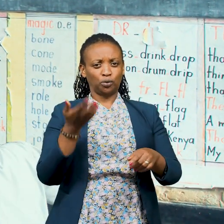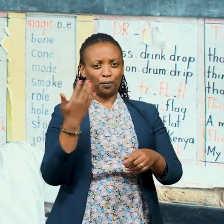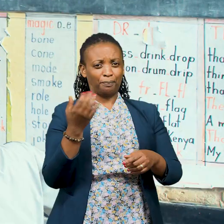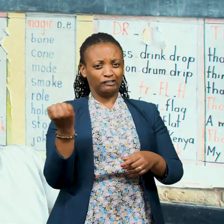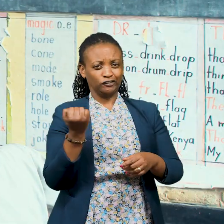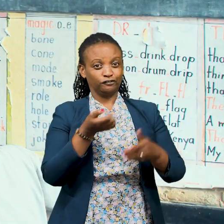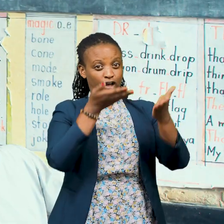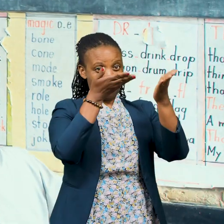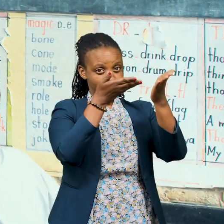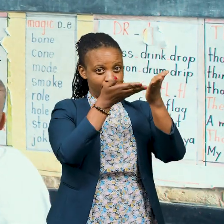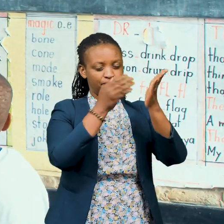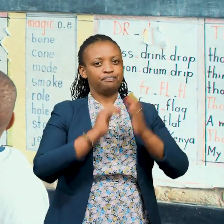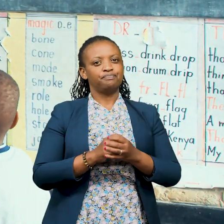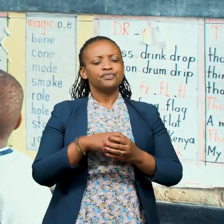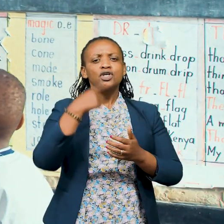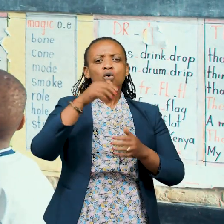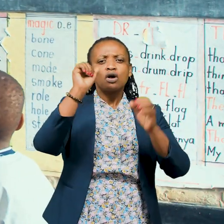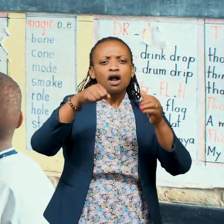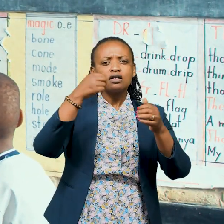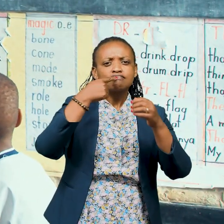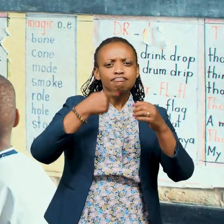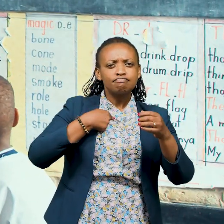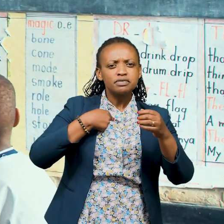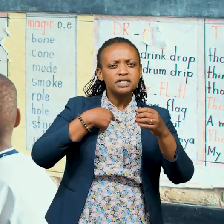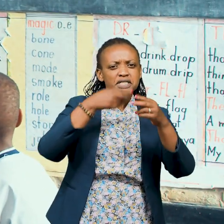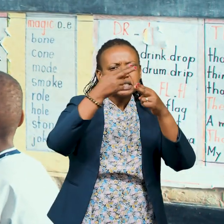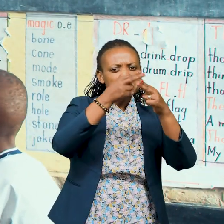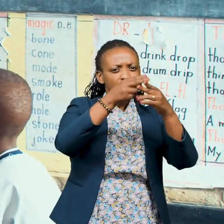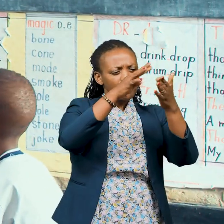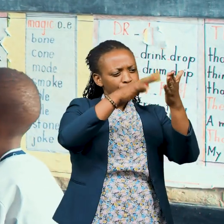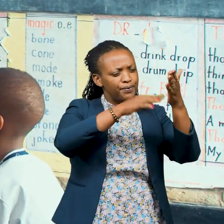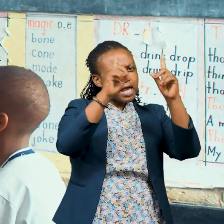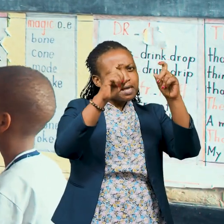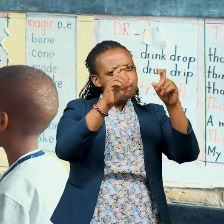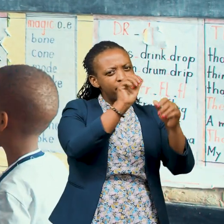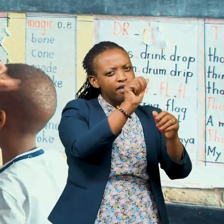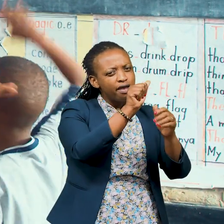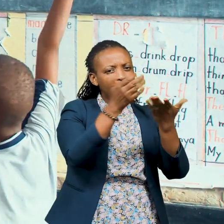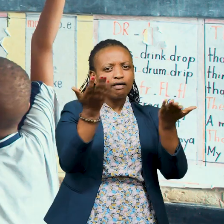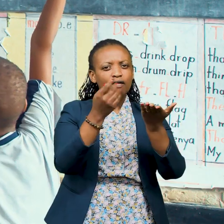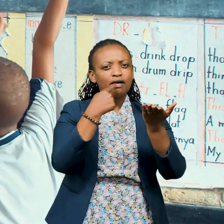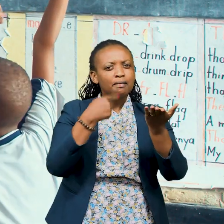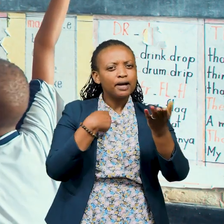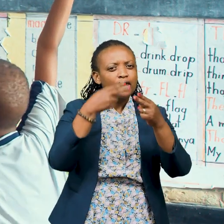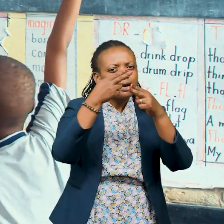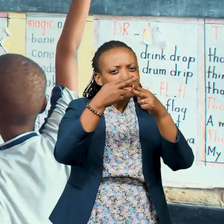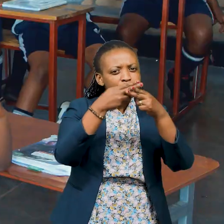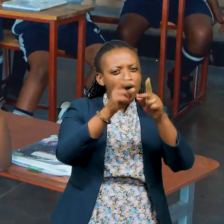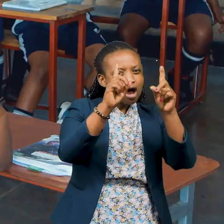here. Who can identify for me image A? Who can identify for me